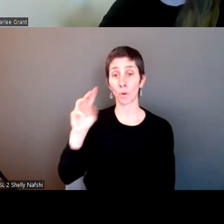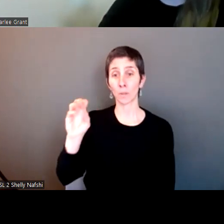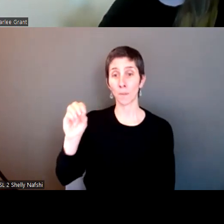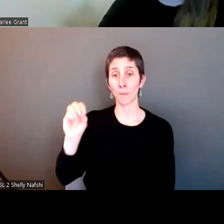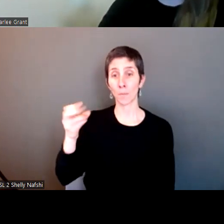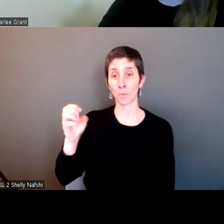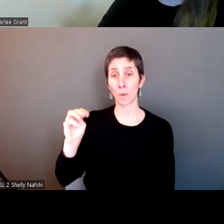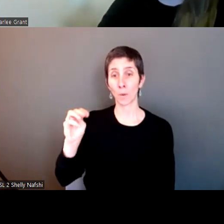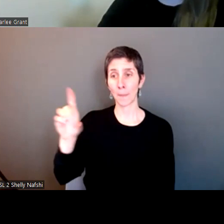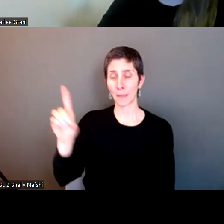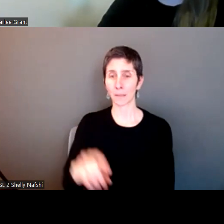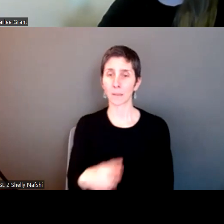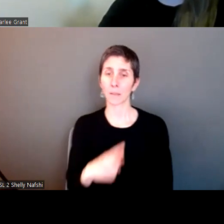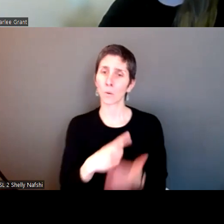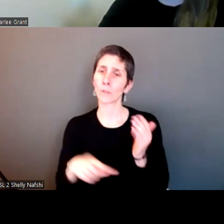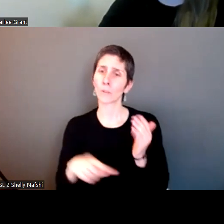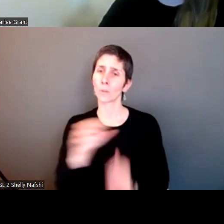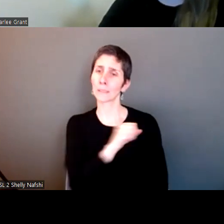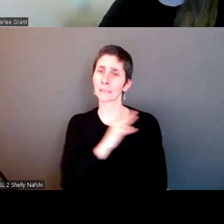contingency?